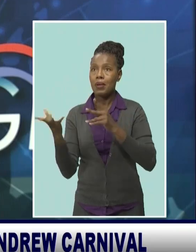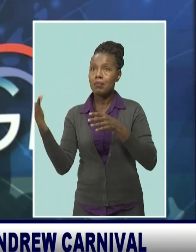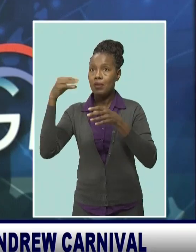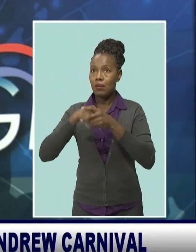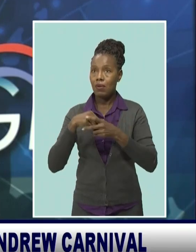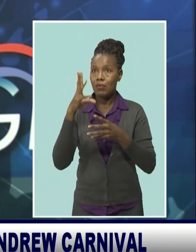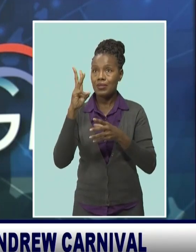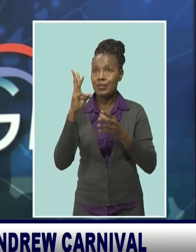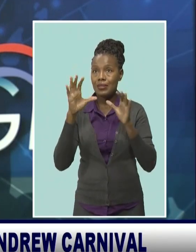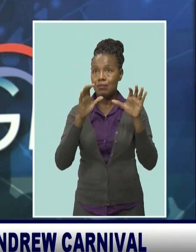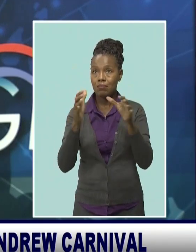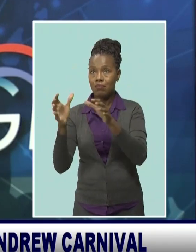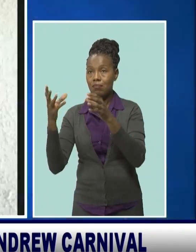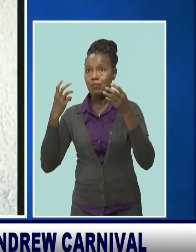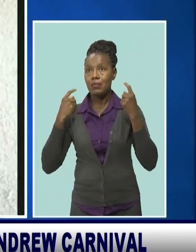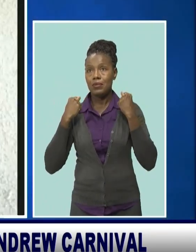band.